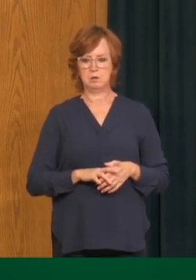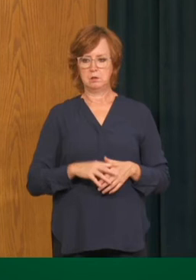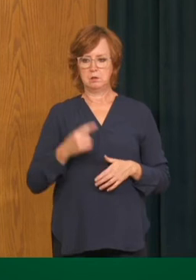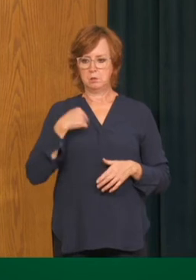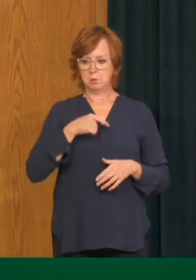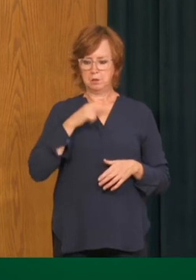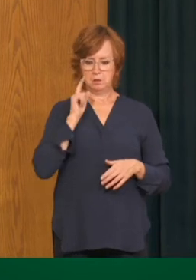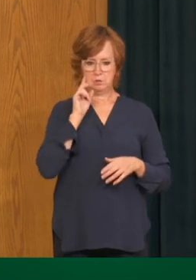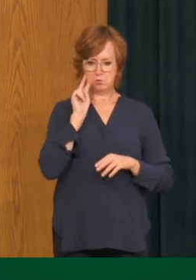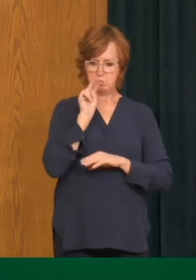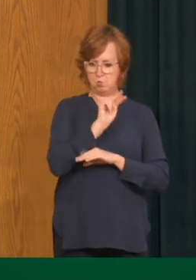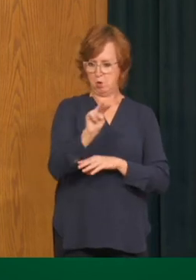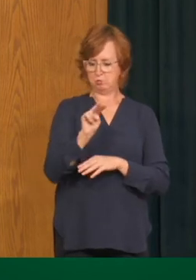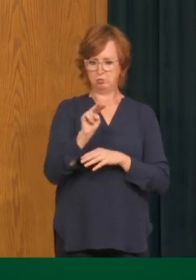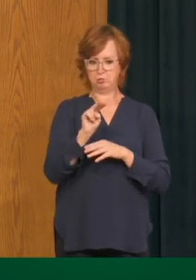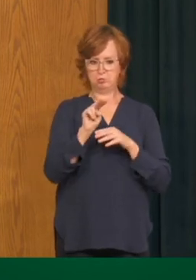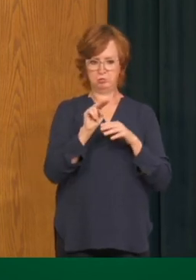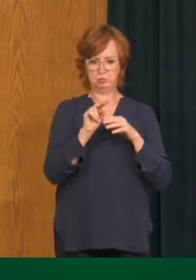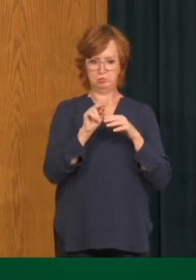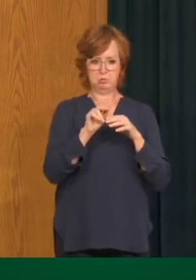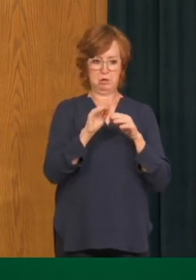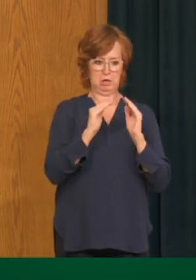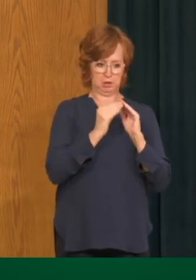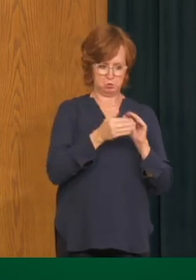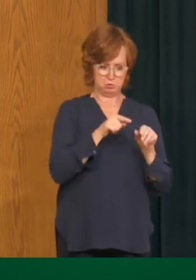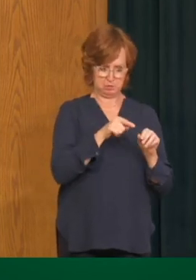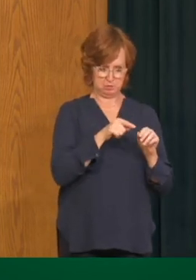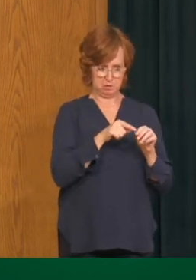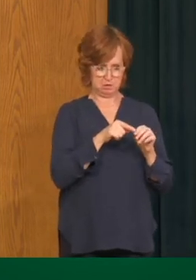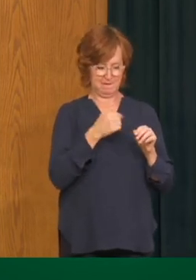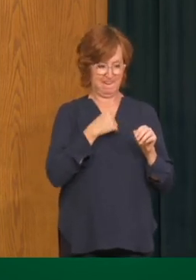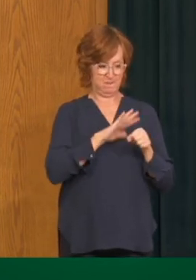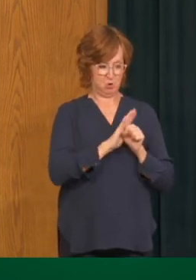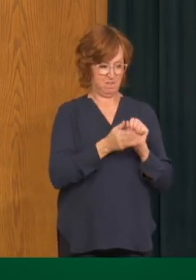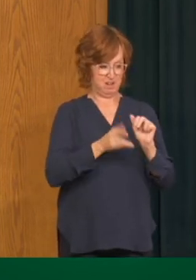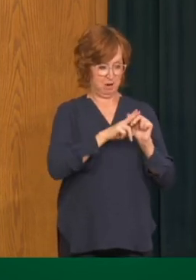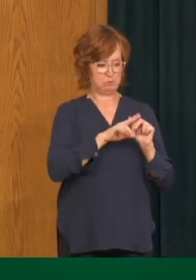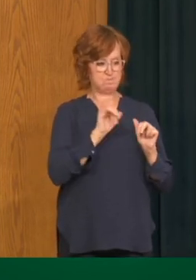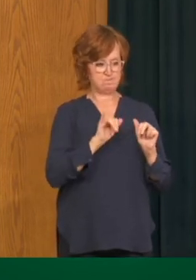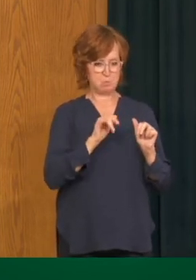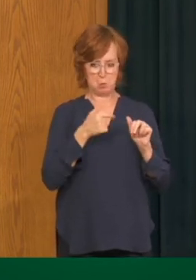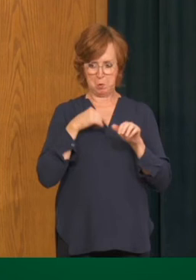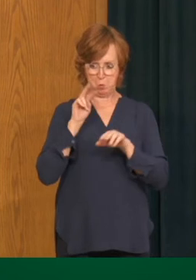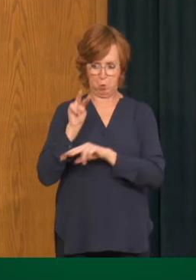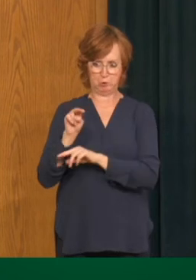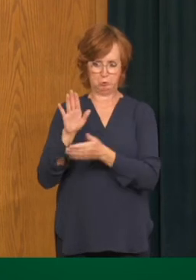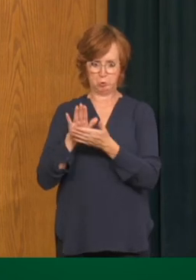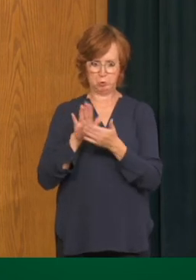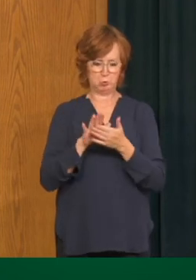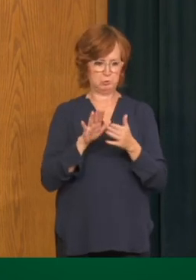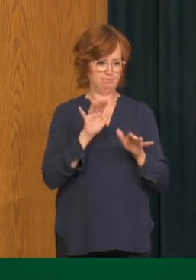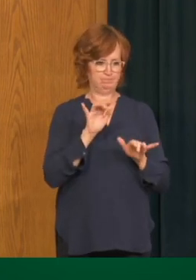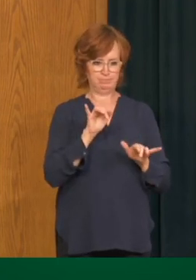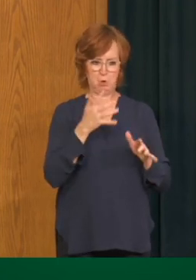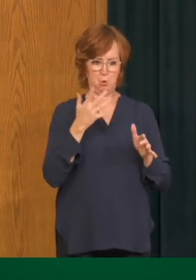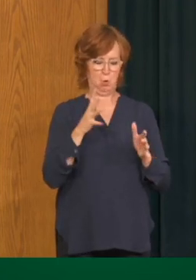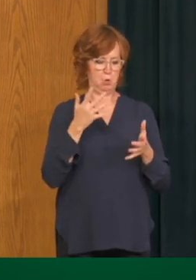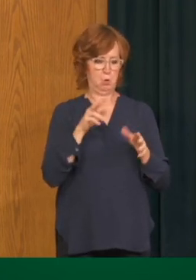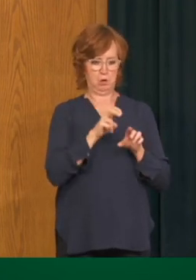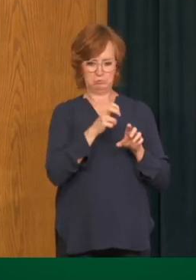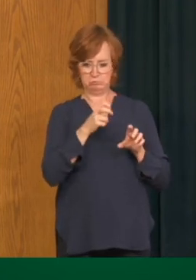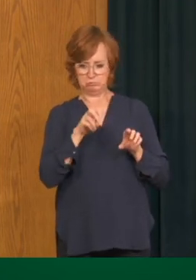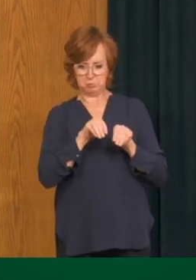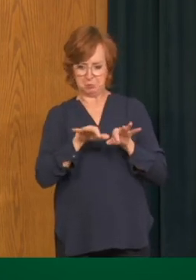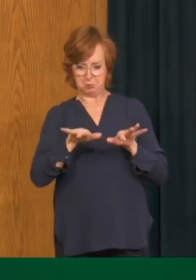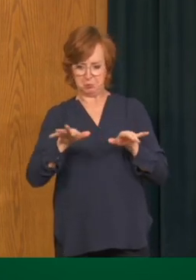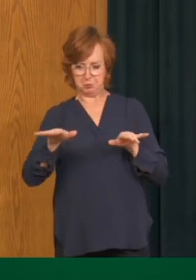but within the school as well. And this advice will have to continue to change, because we can't just say, okay, now this is the final word